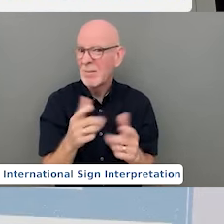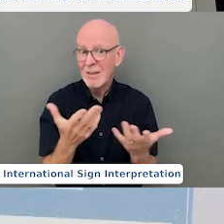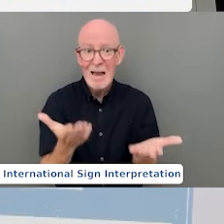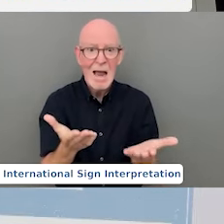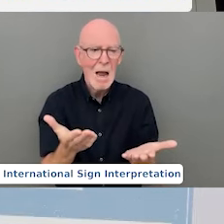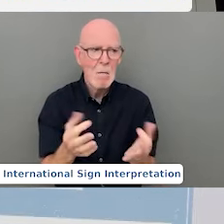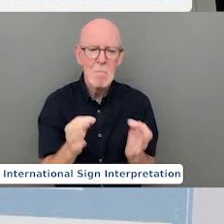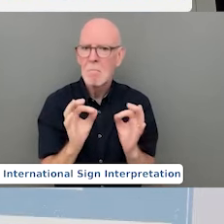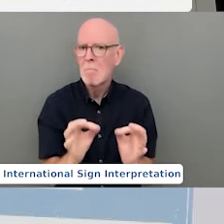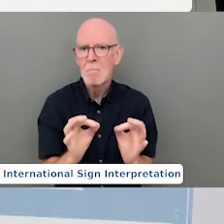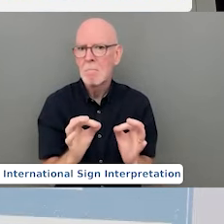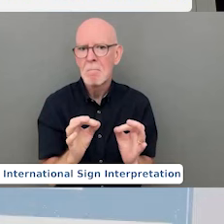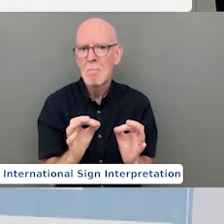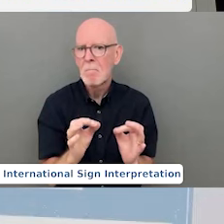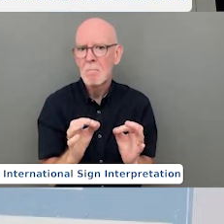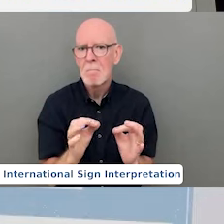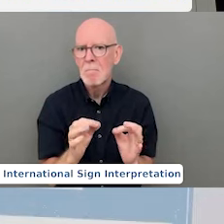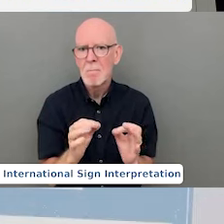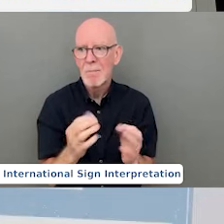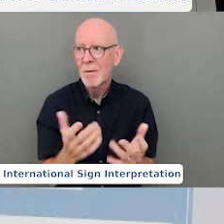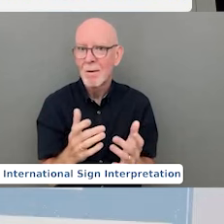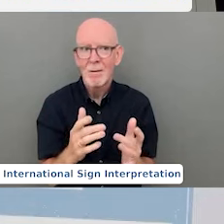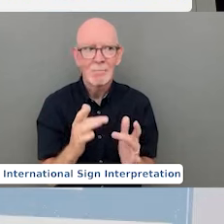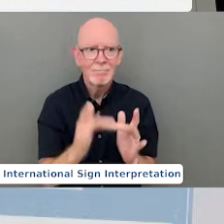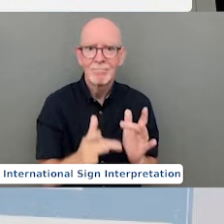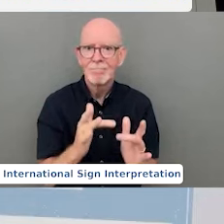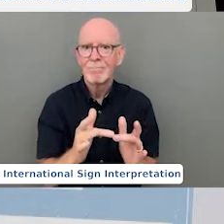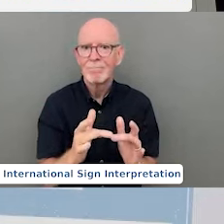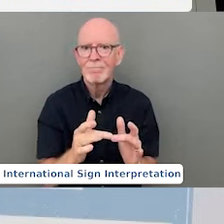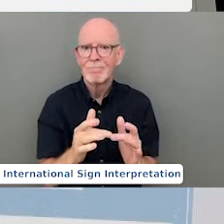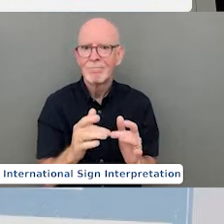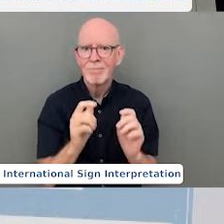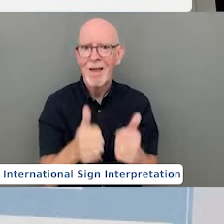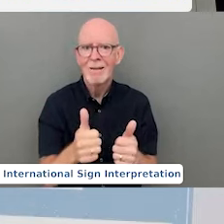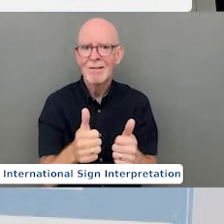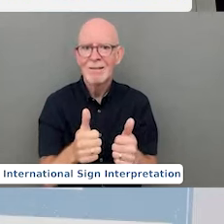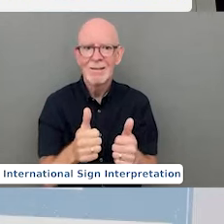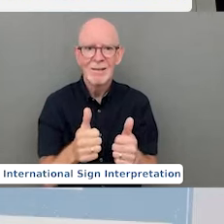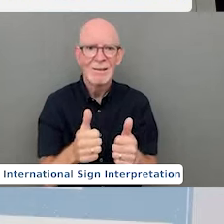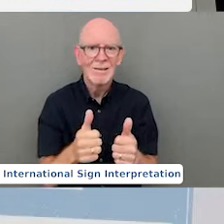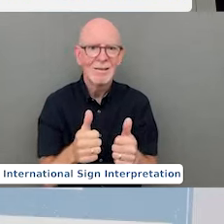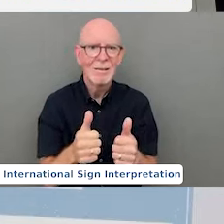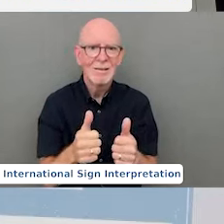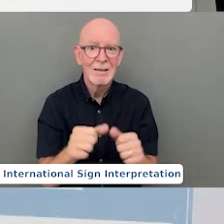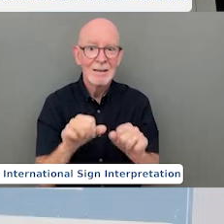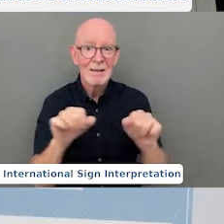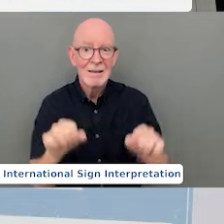be disabled people, and so that they can get the government benefits, right?